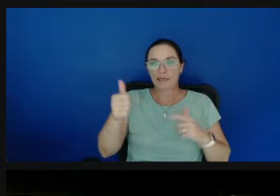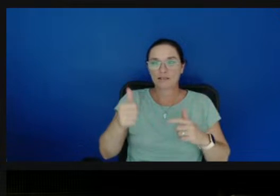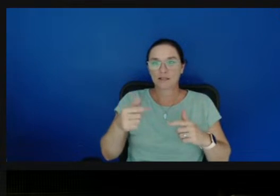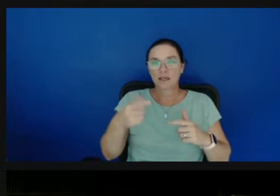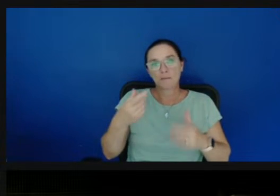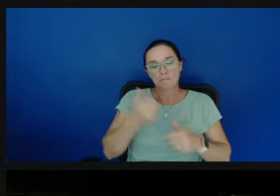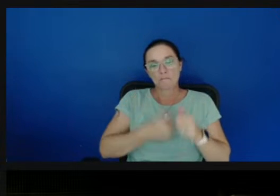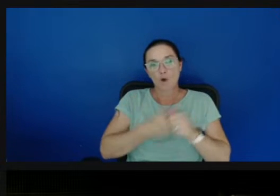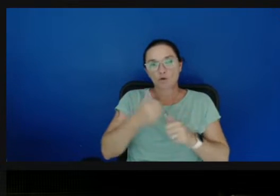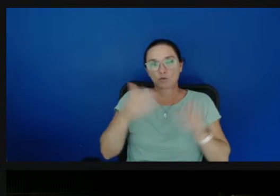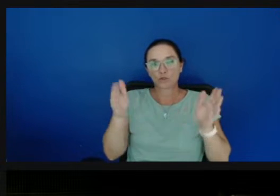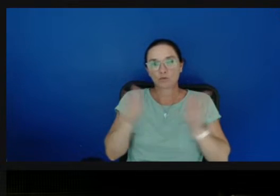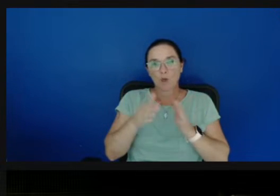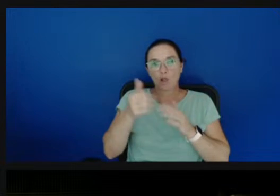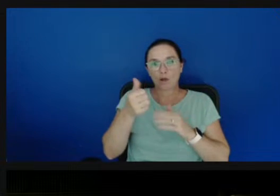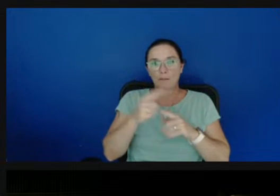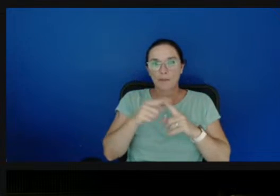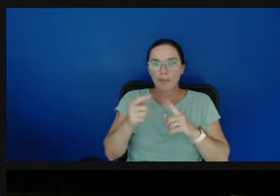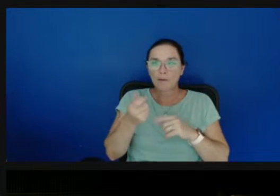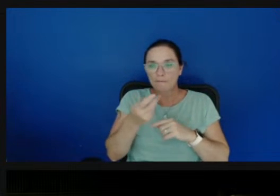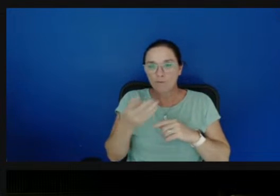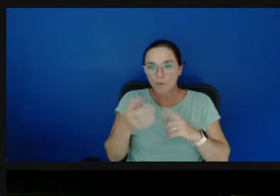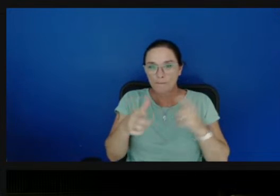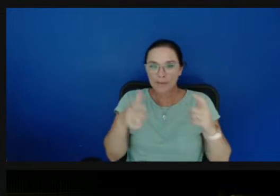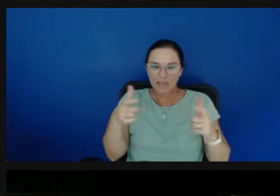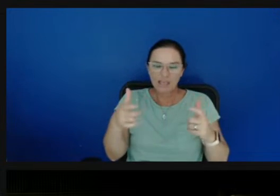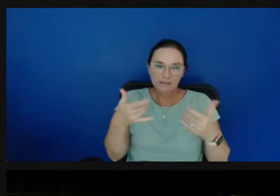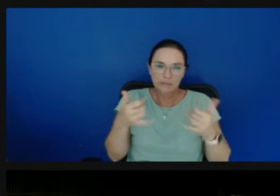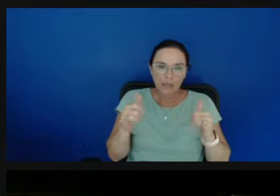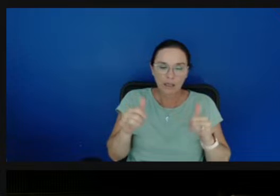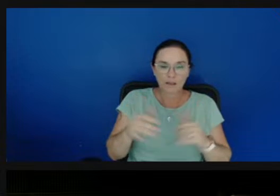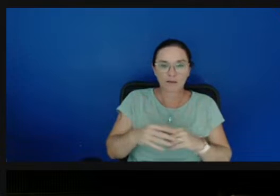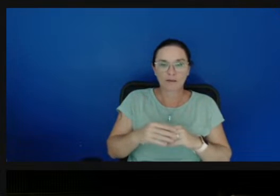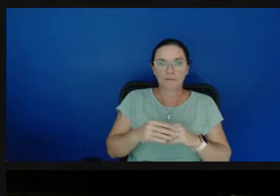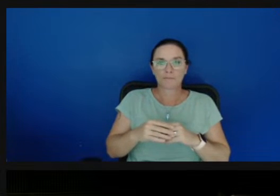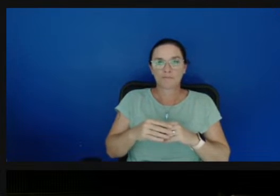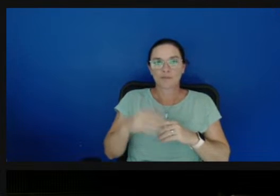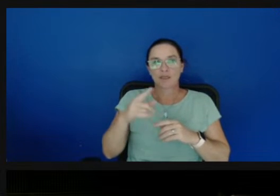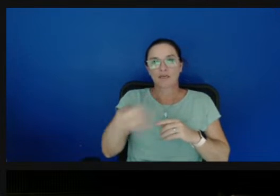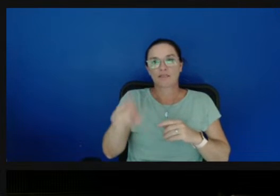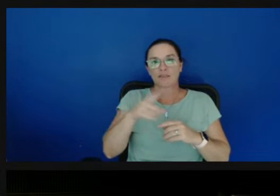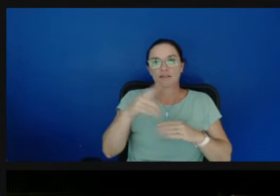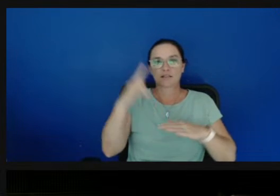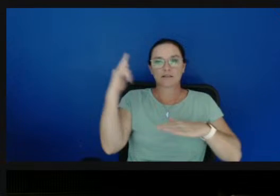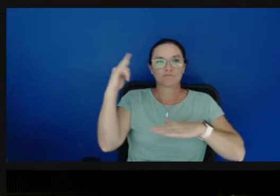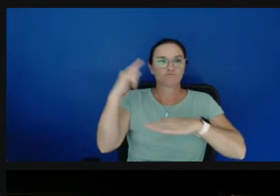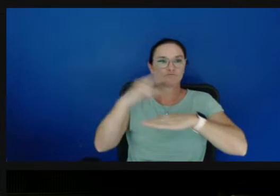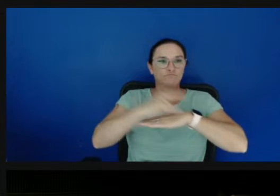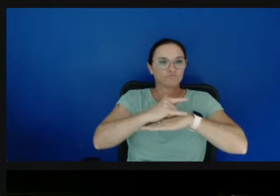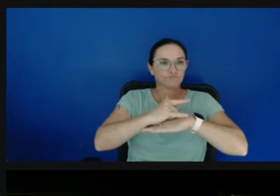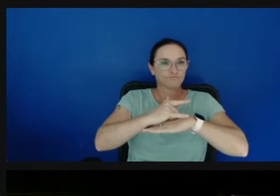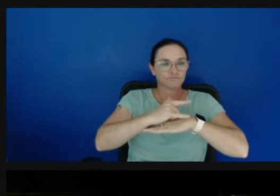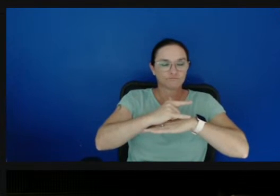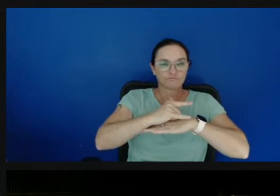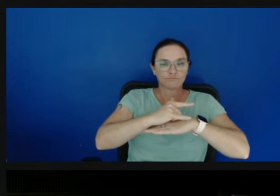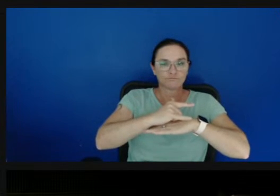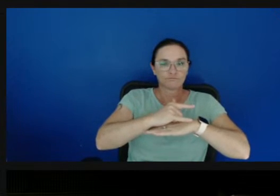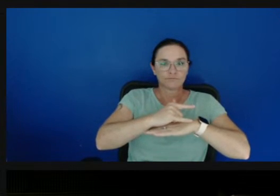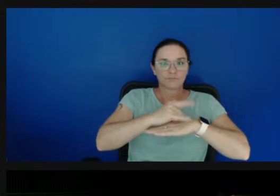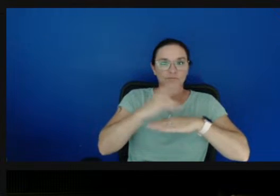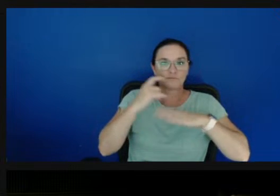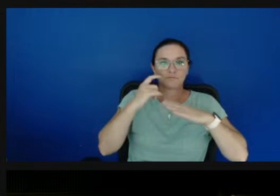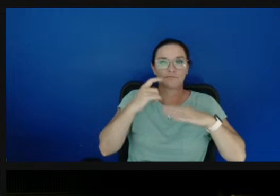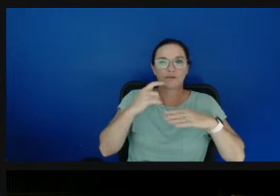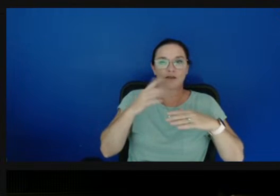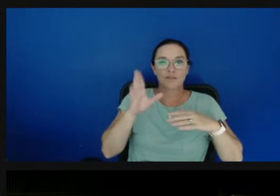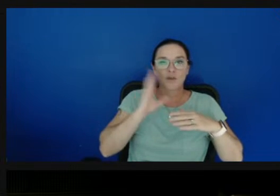than that, but there were quite a few big ones closer to the edge, especially. Here is the airplane landing field, and this is notable because they would have cleared this